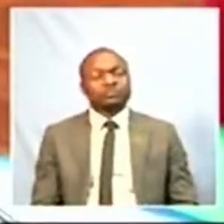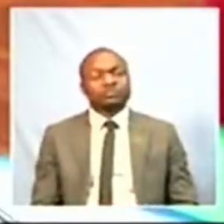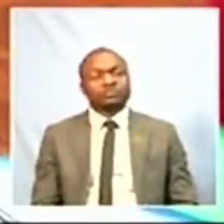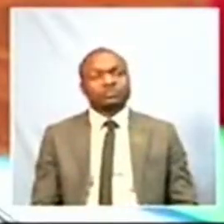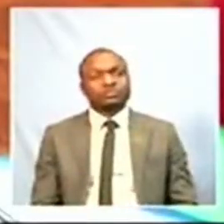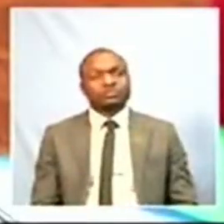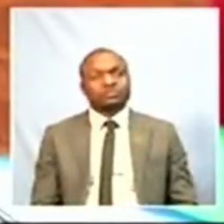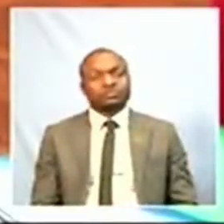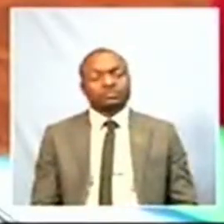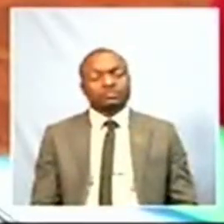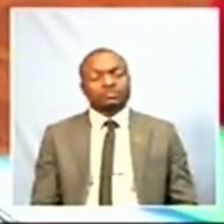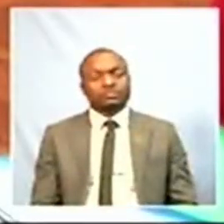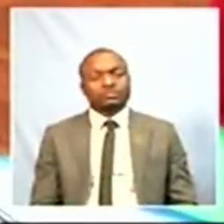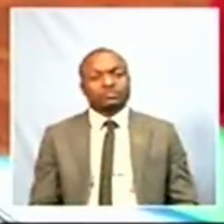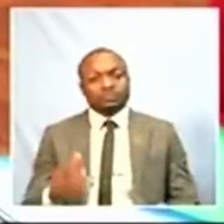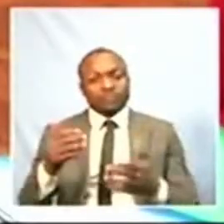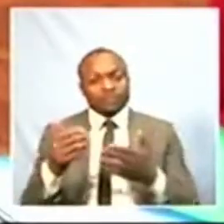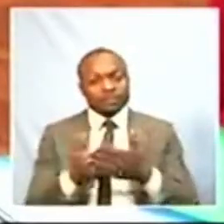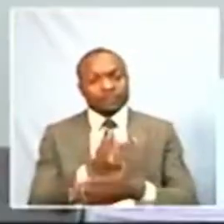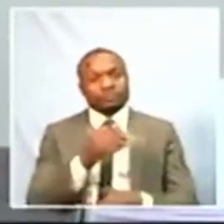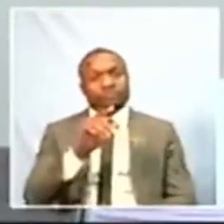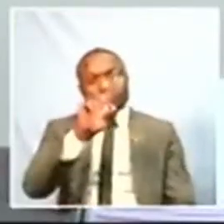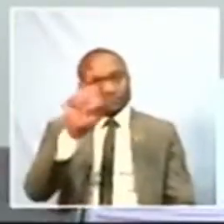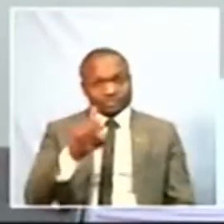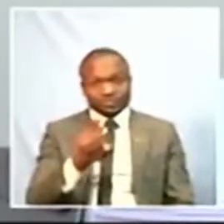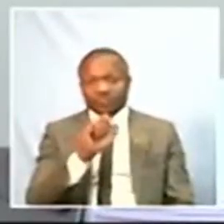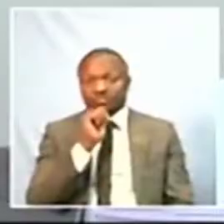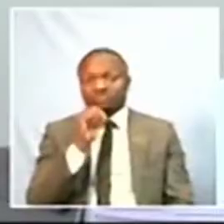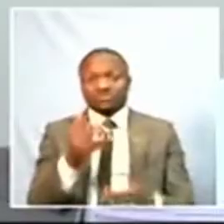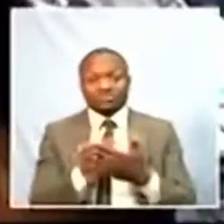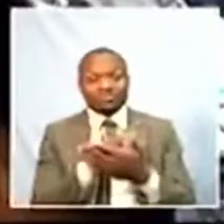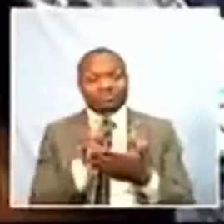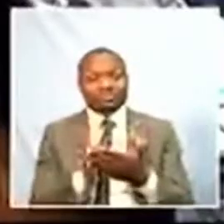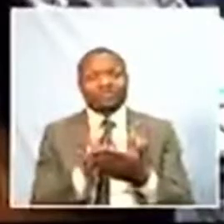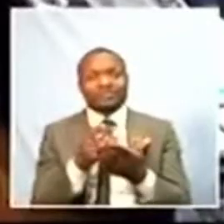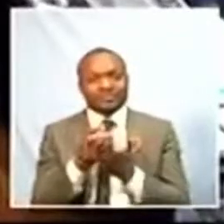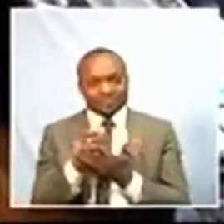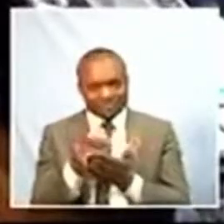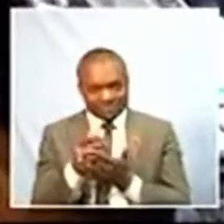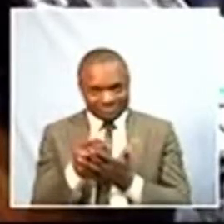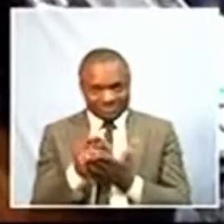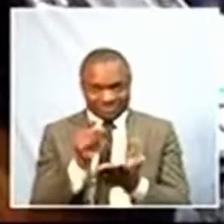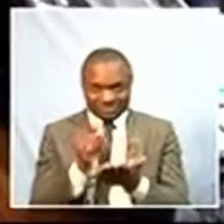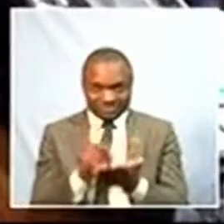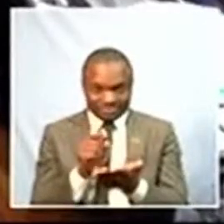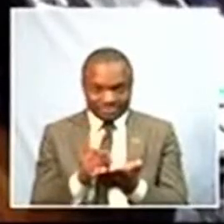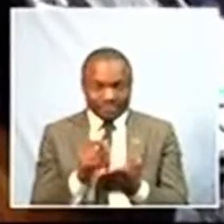Yes. On a new question. It's not a new, Chair. This is finance. Yes.